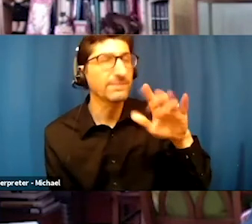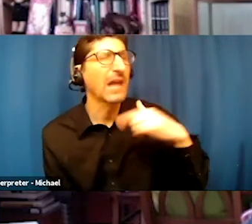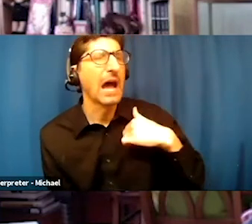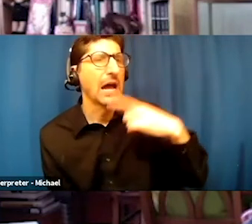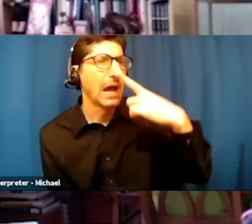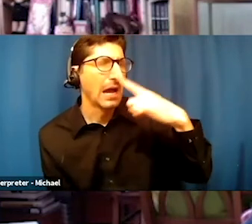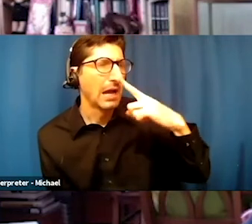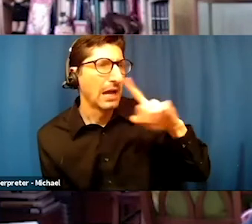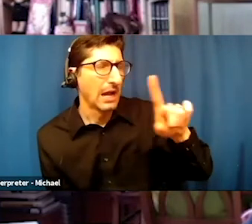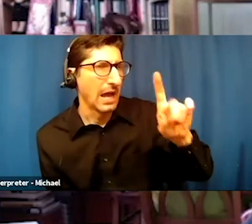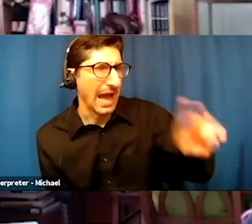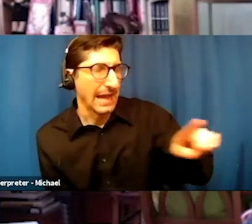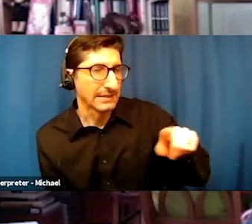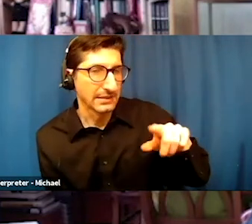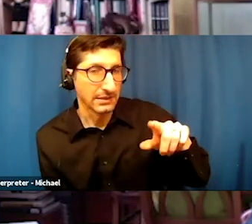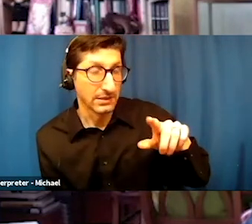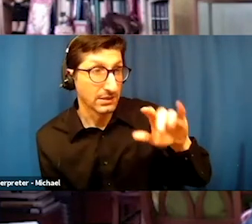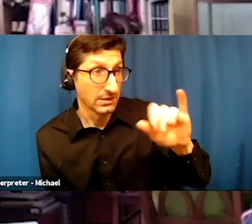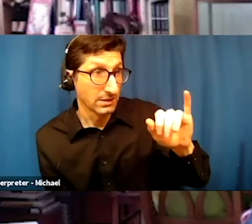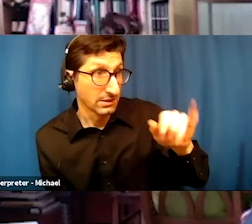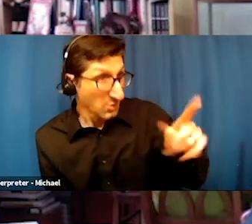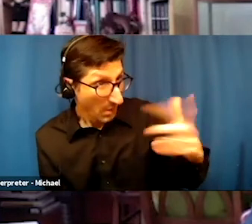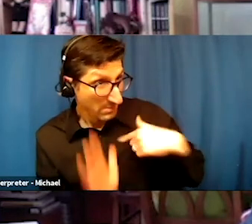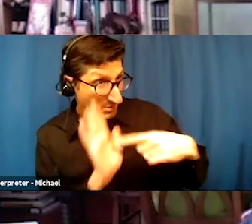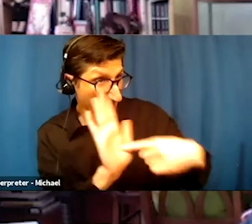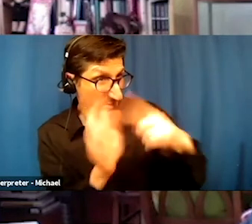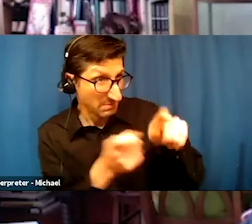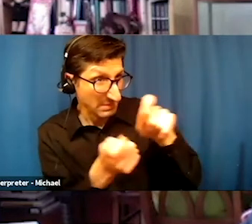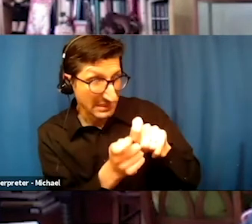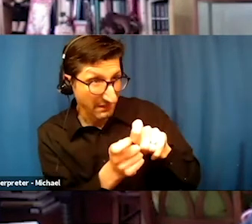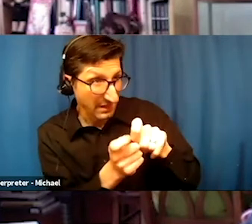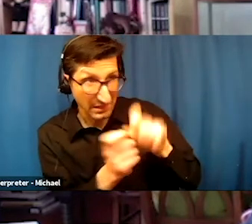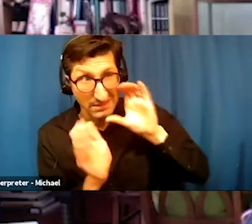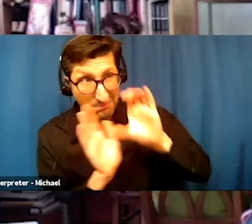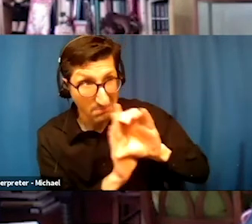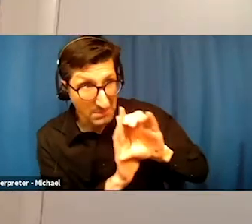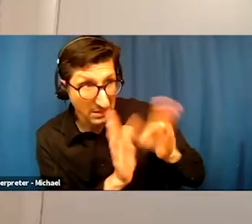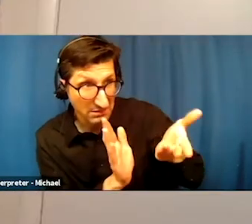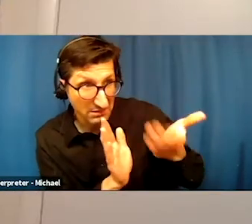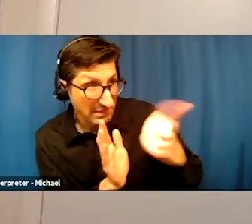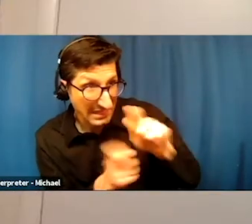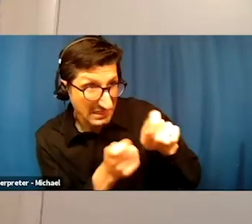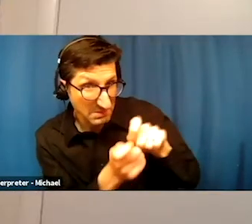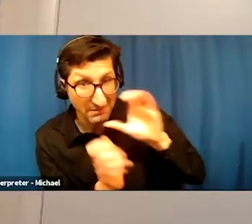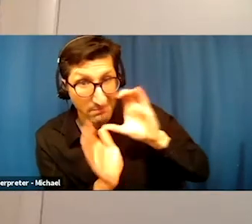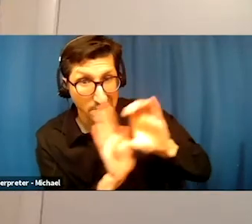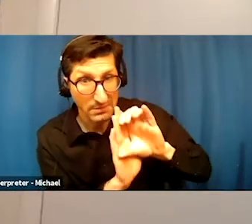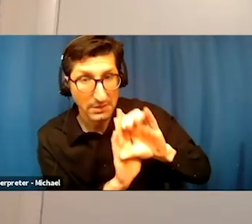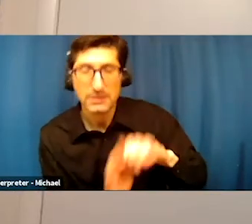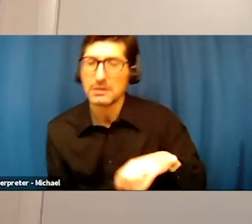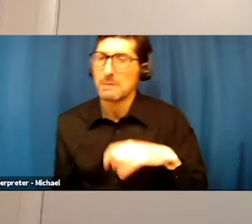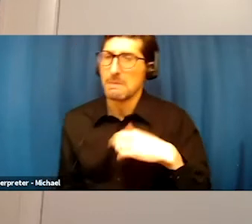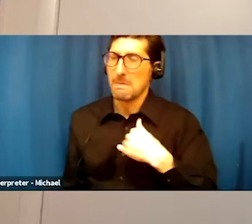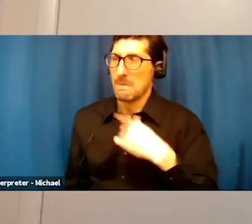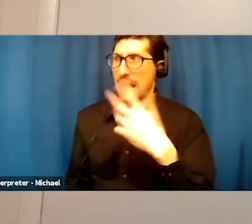if there are particular images that you would like to, um, start with. I thought it would be really interesting to talk